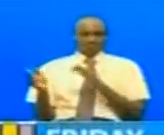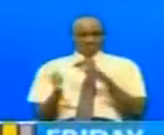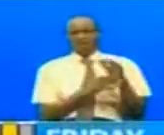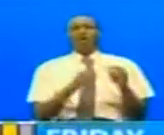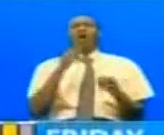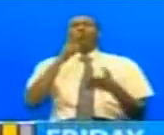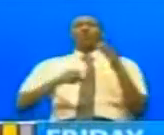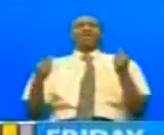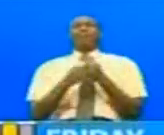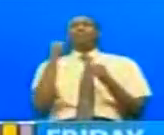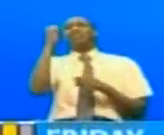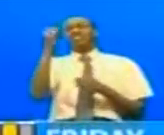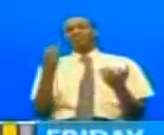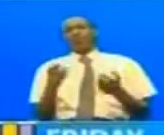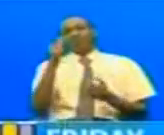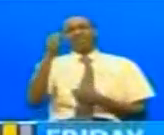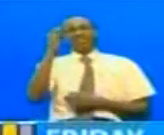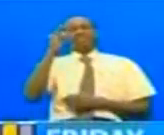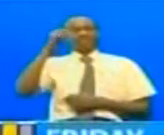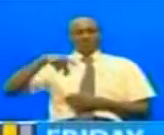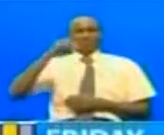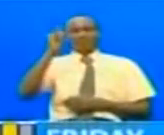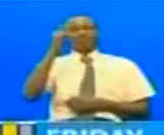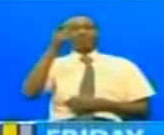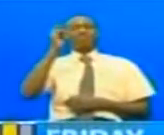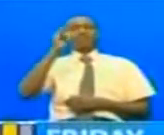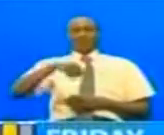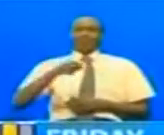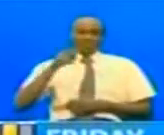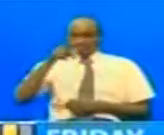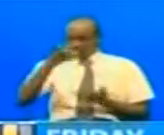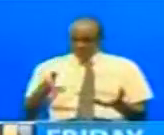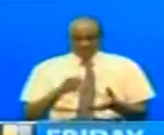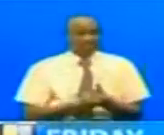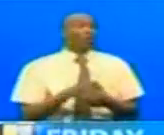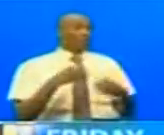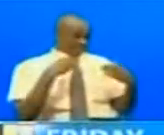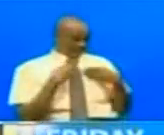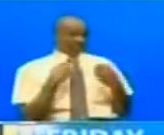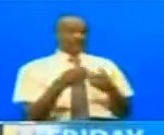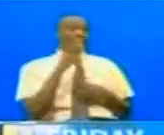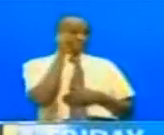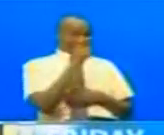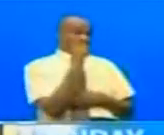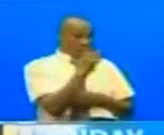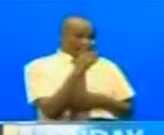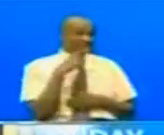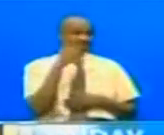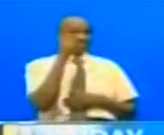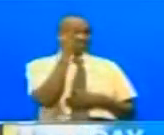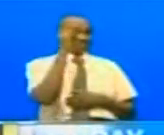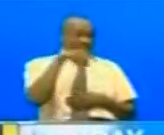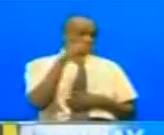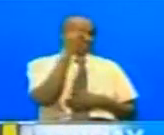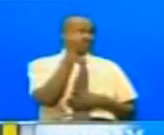Tip-Tip? Tip-Tip Amani Tip-Tip Kenya. Is still intact. Is it? We have one elected member of parliament. Uh-huh. In fact, the